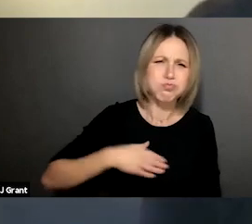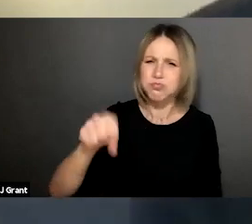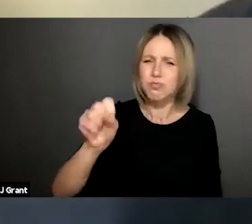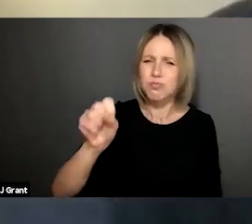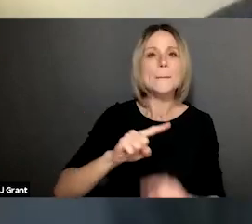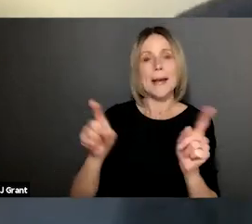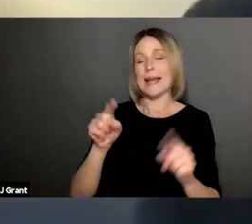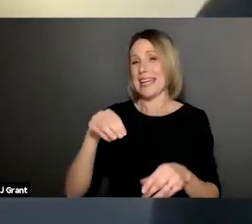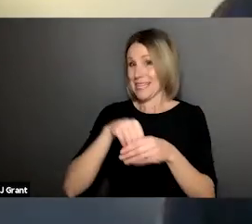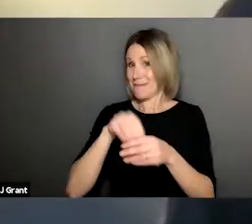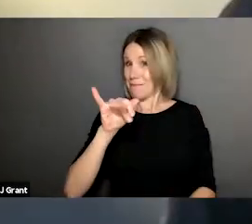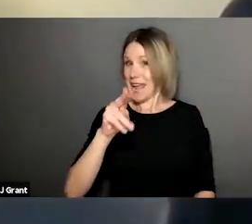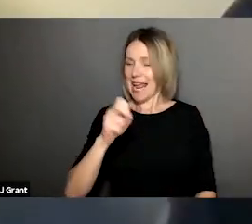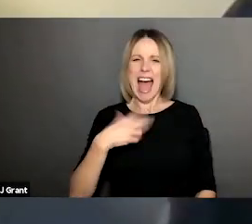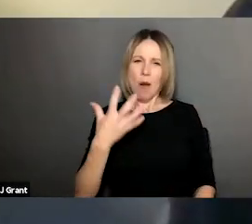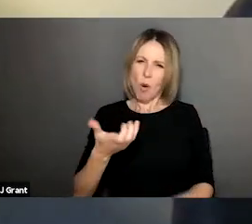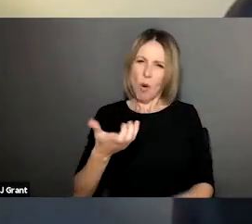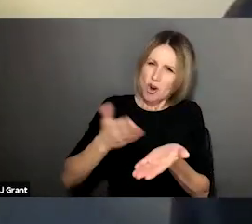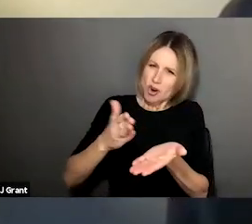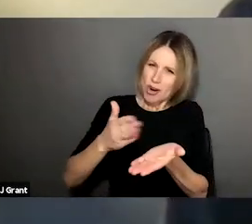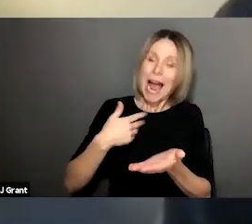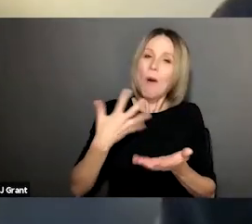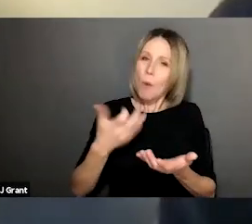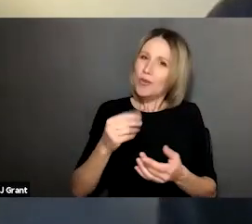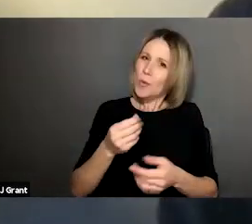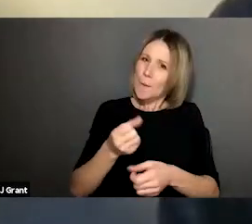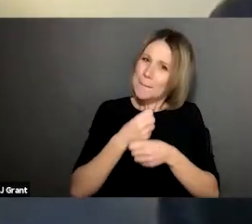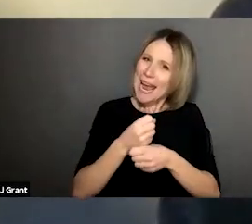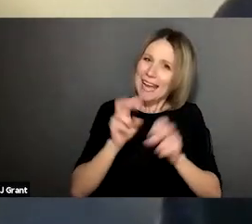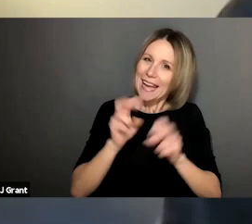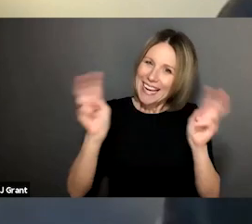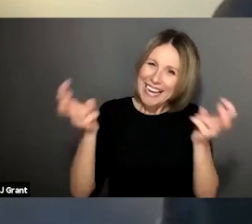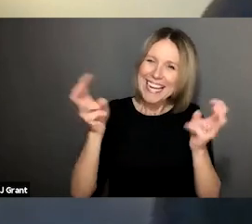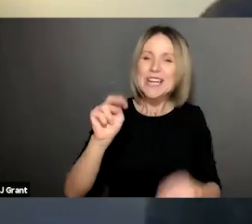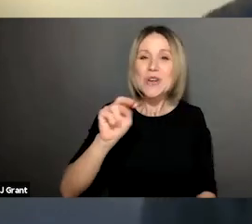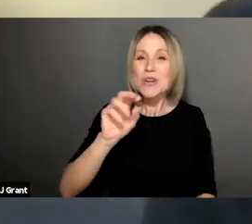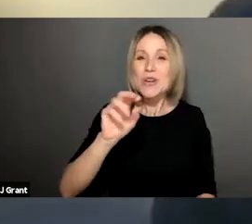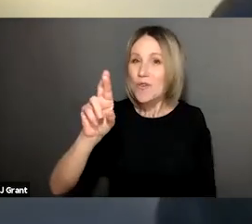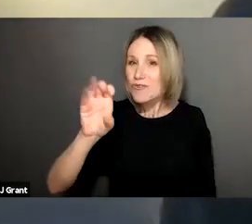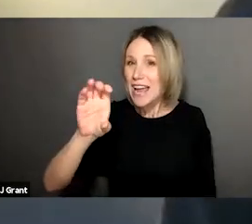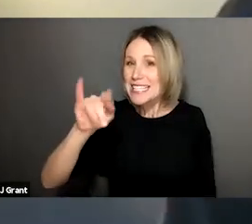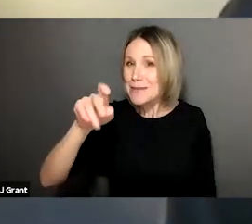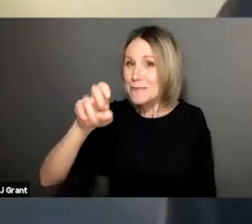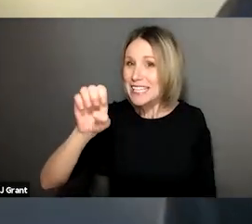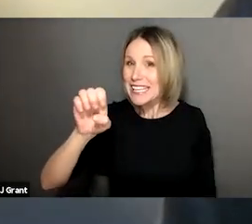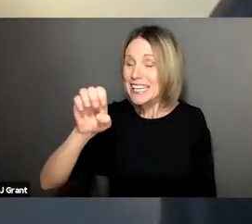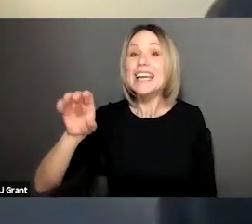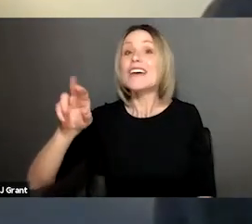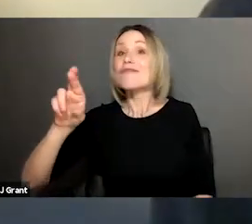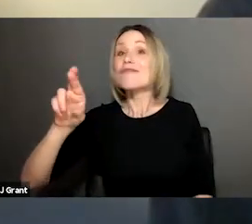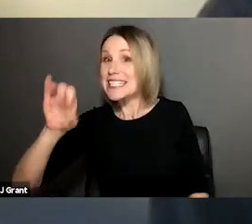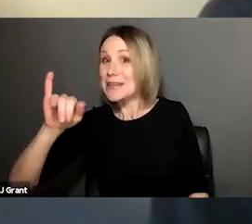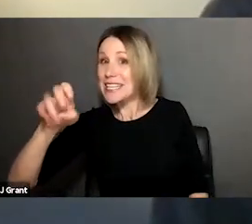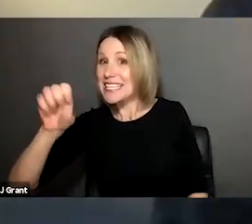I want to make no recipes, as the title of my new book would have it. And I hope everybody will take a look at No Recipe